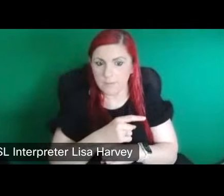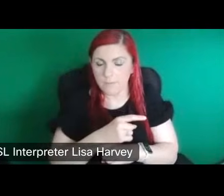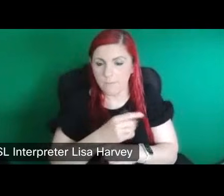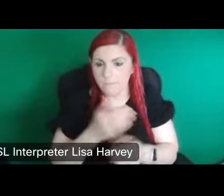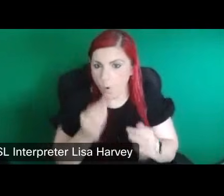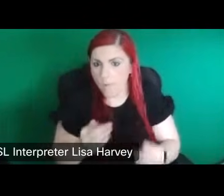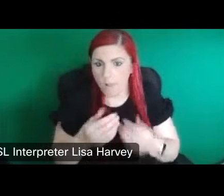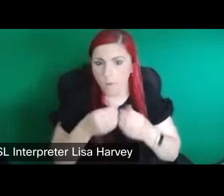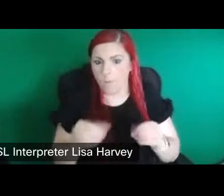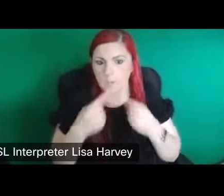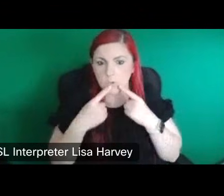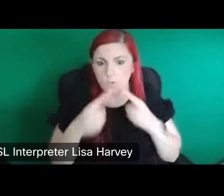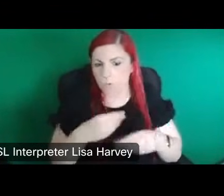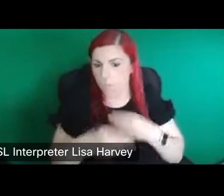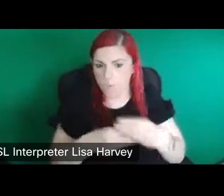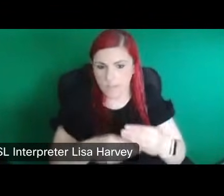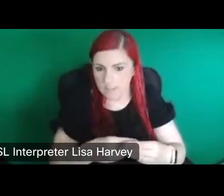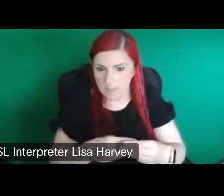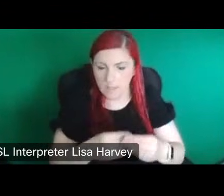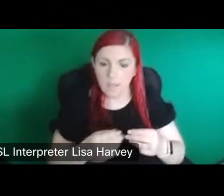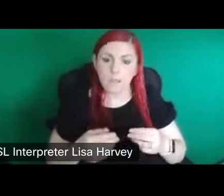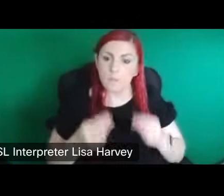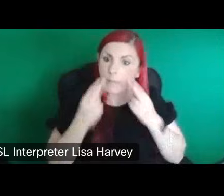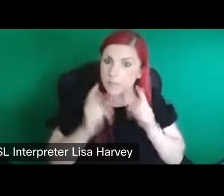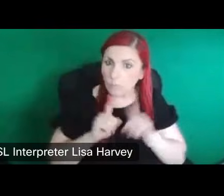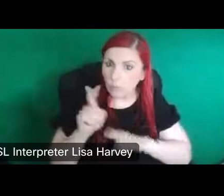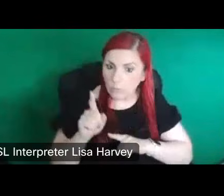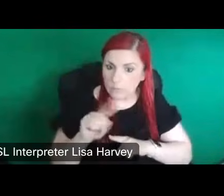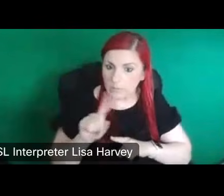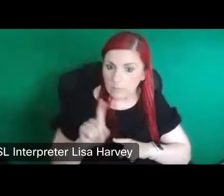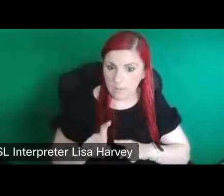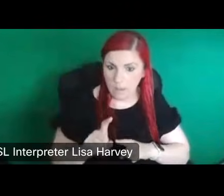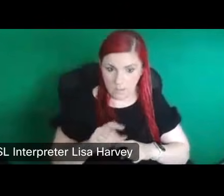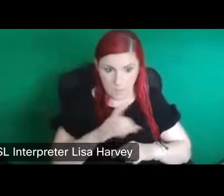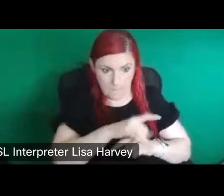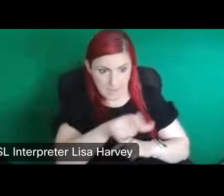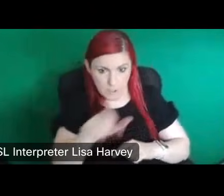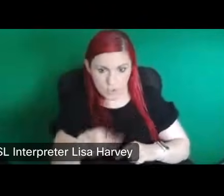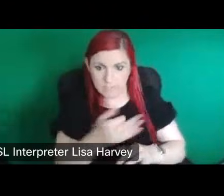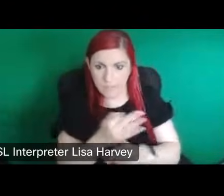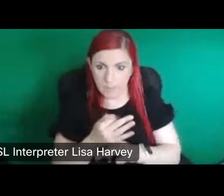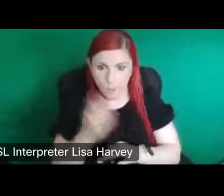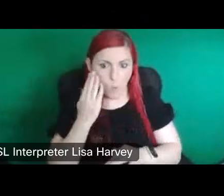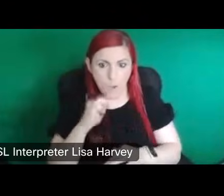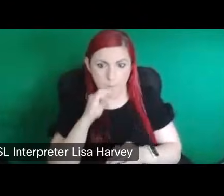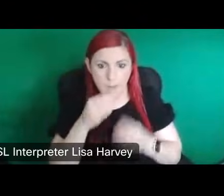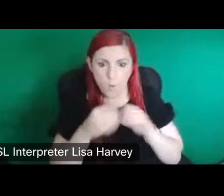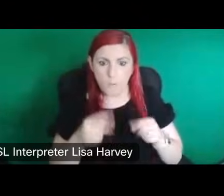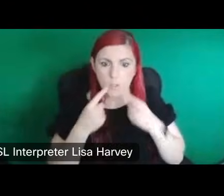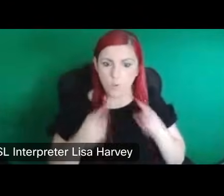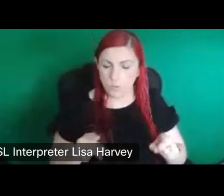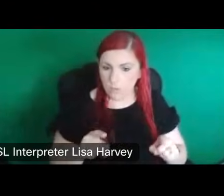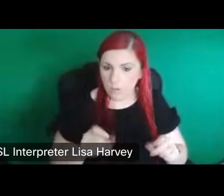improvement? Are patients and families even aware of what open disclosure means? Add in some questions into the patient